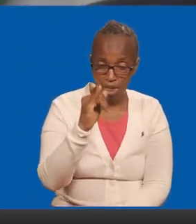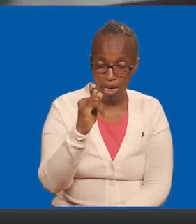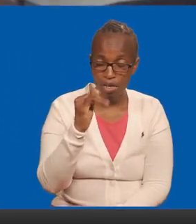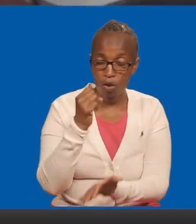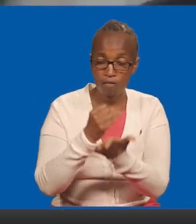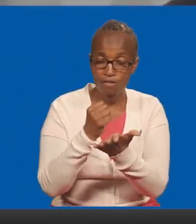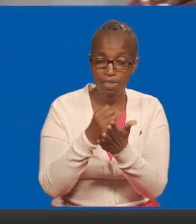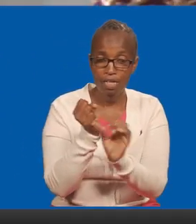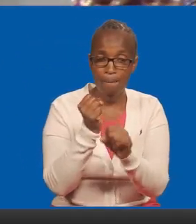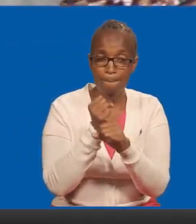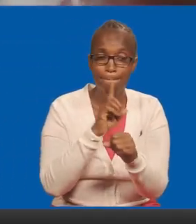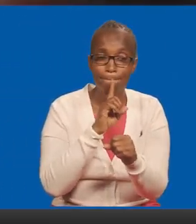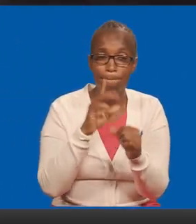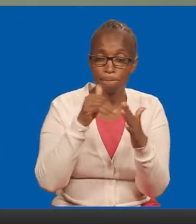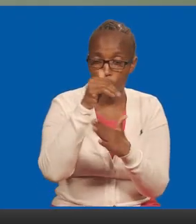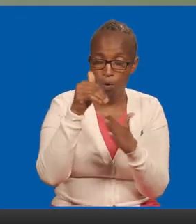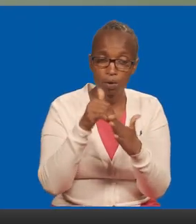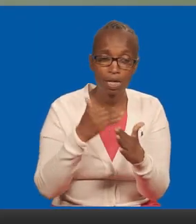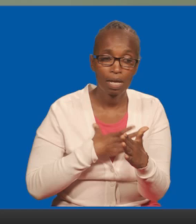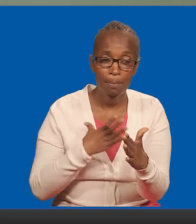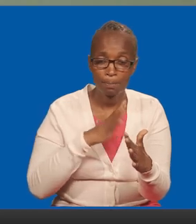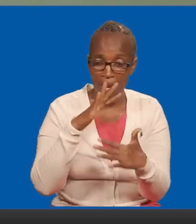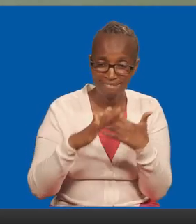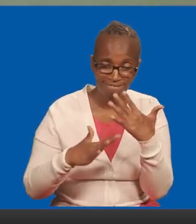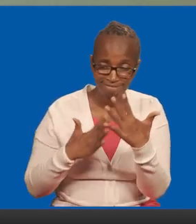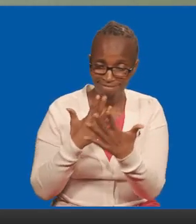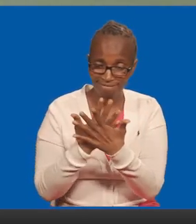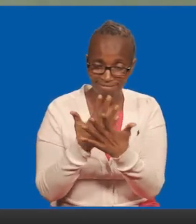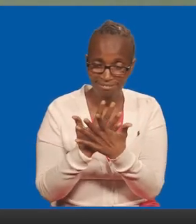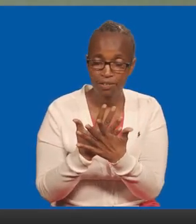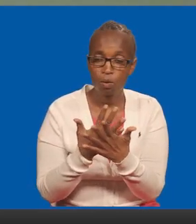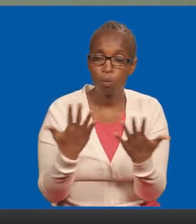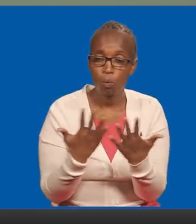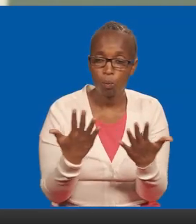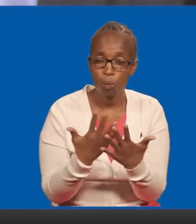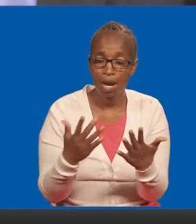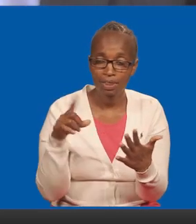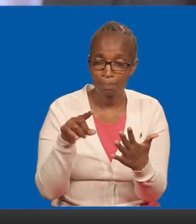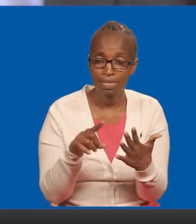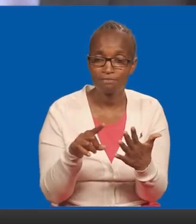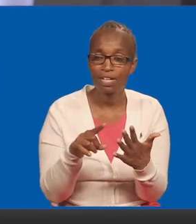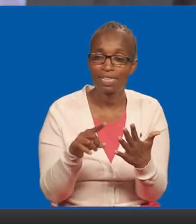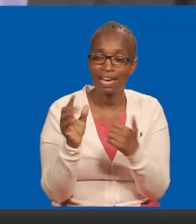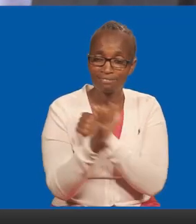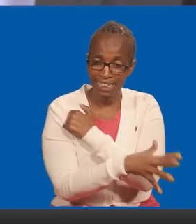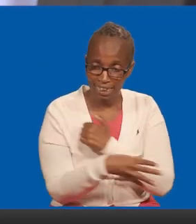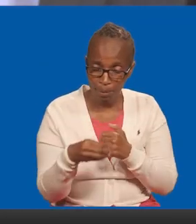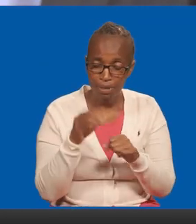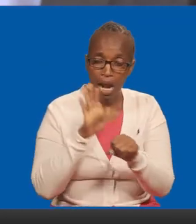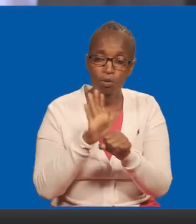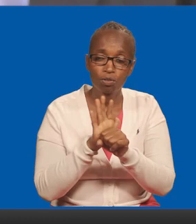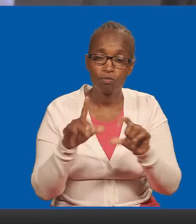wametiwa mbaroni, akiongeza kuwa walagai hao wamevamia mashamba mengi ya Wakenya. And we are going to provide